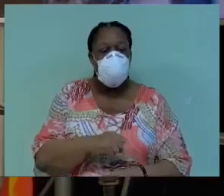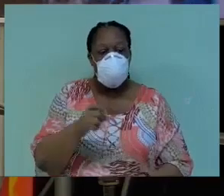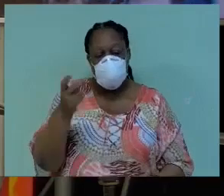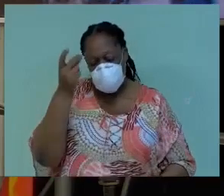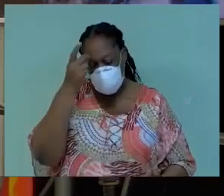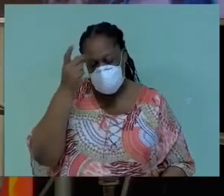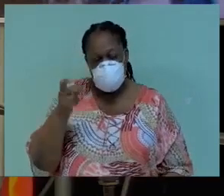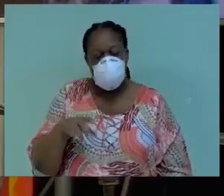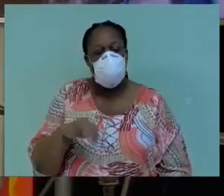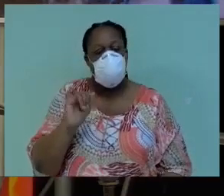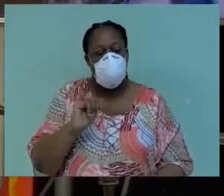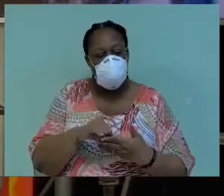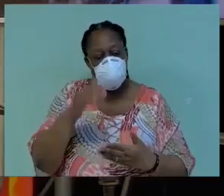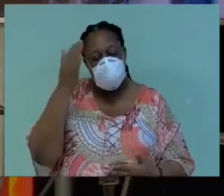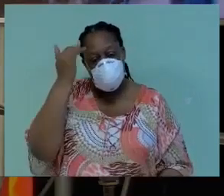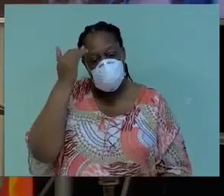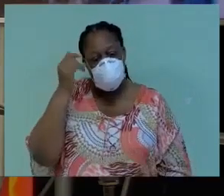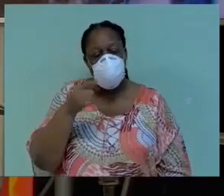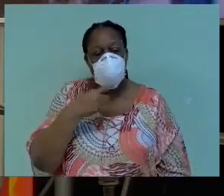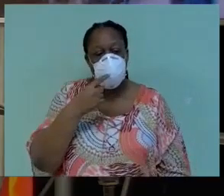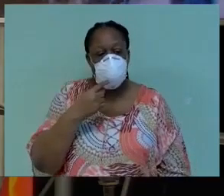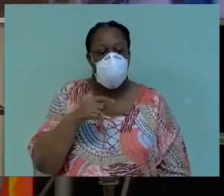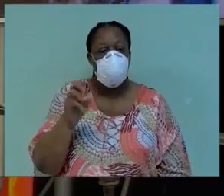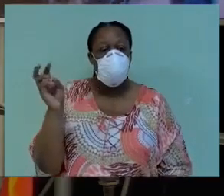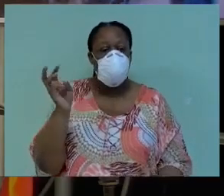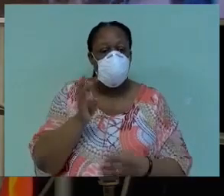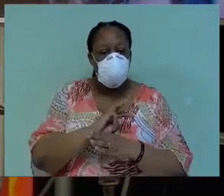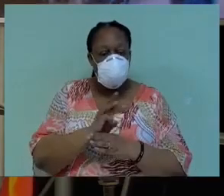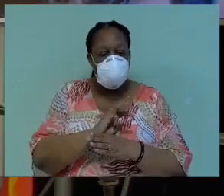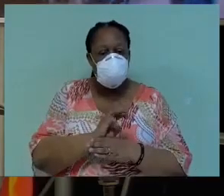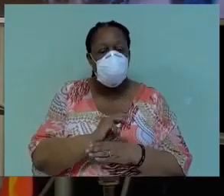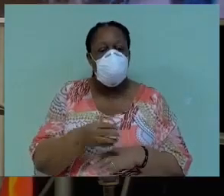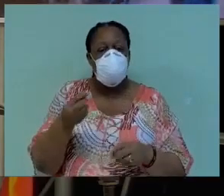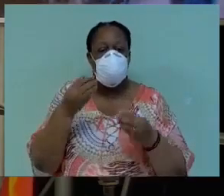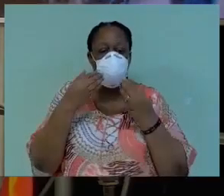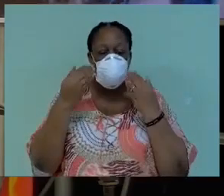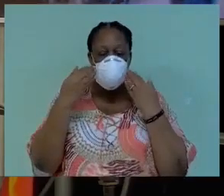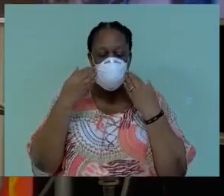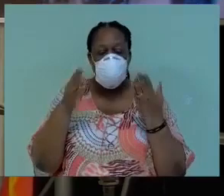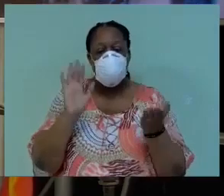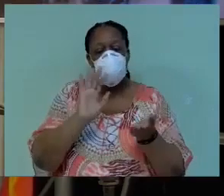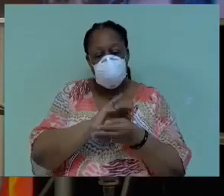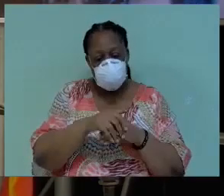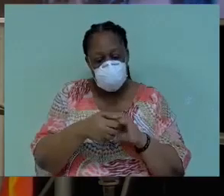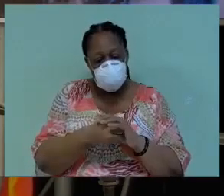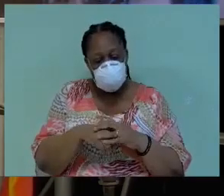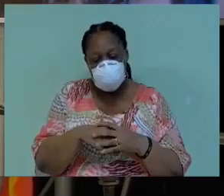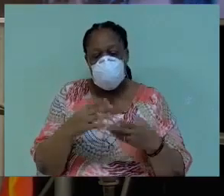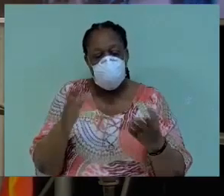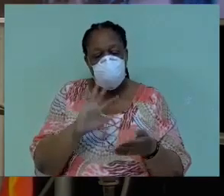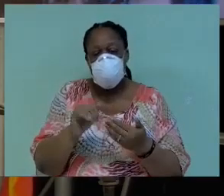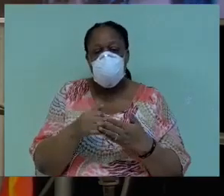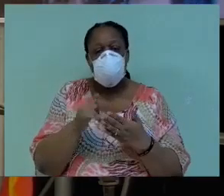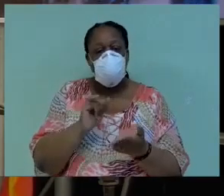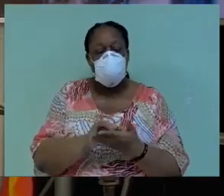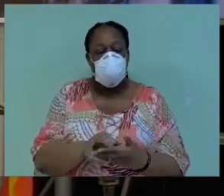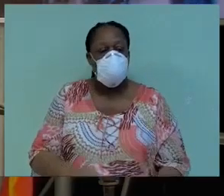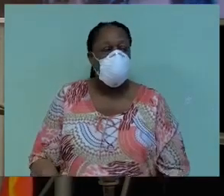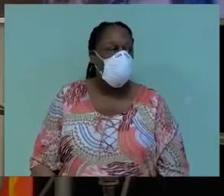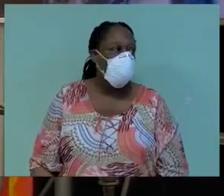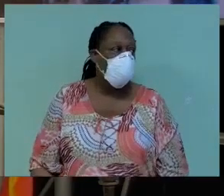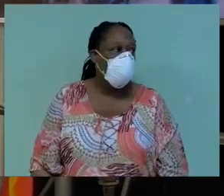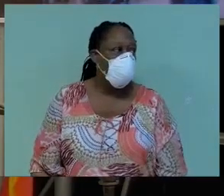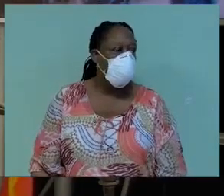we advocate for the personal hygiene, washing your hands, etc. Now, as it relates